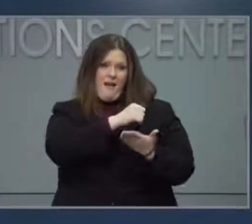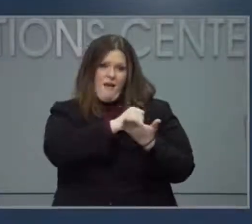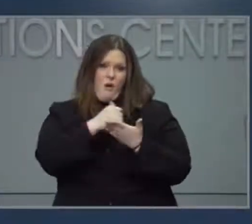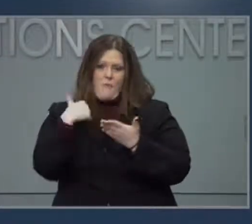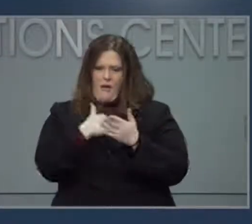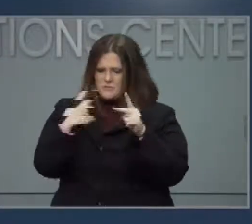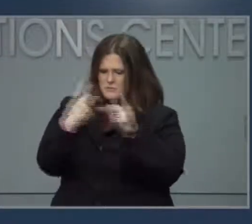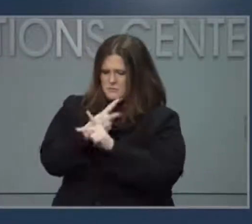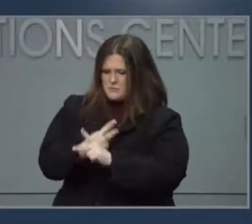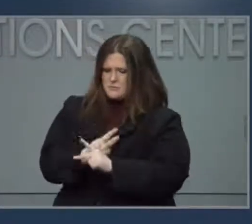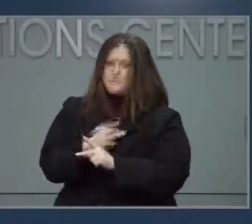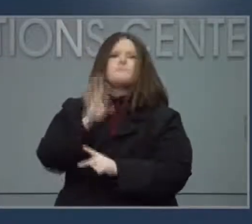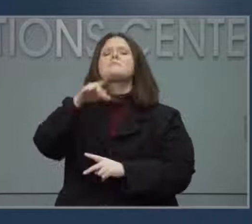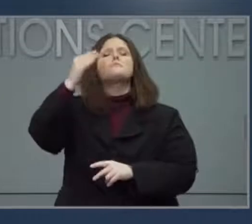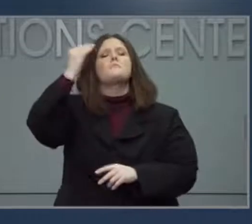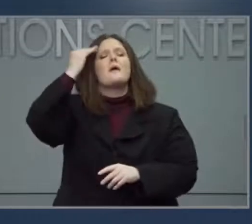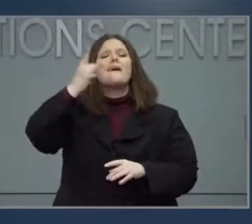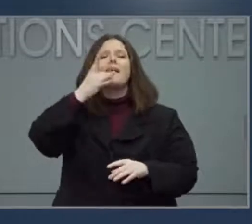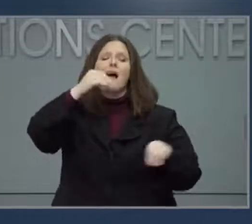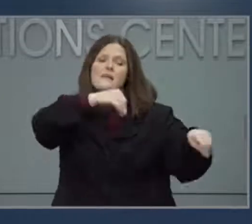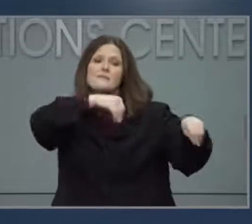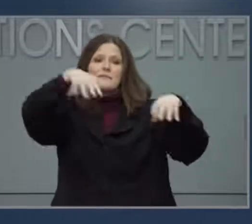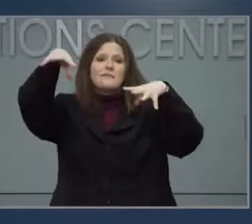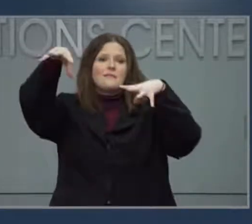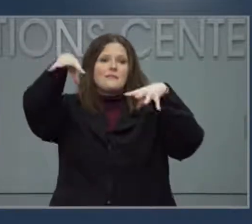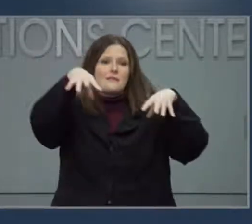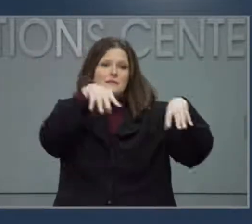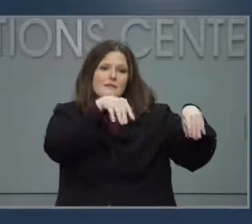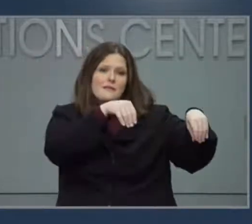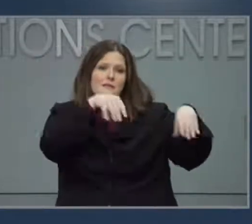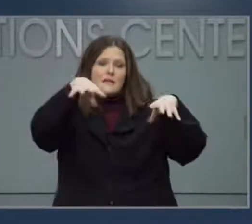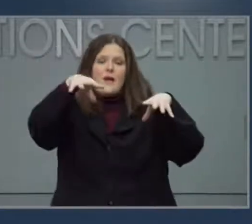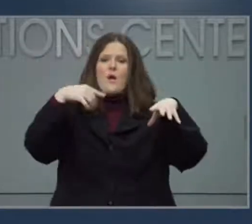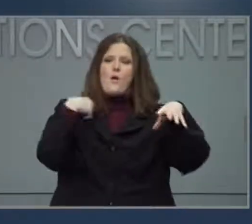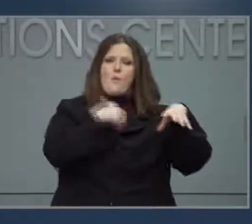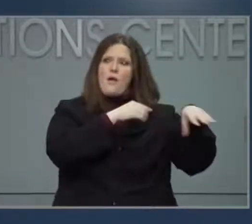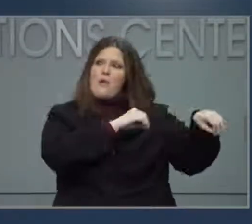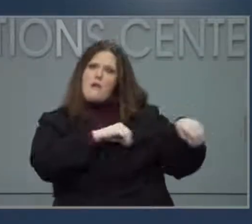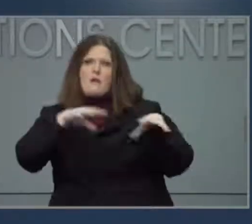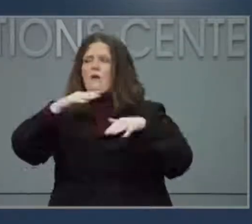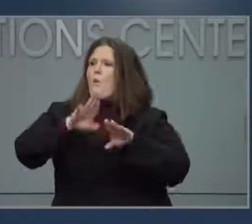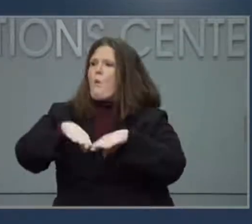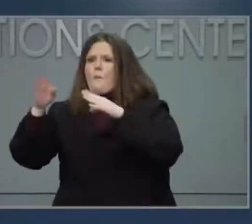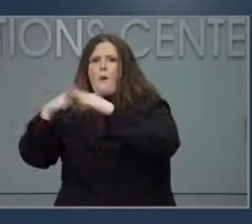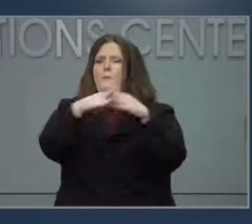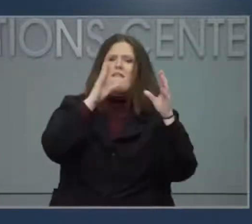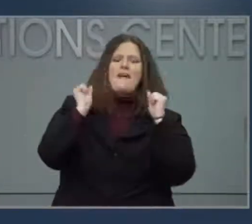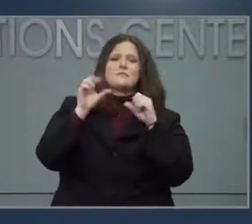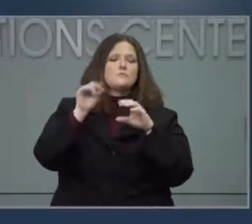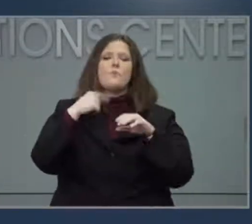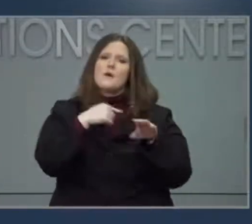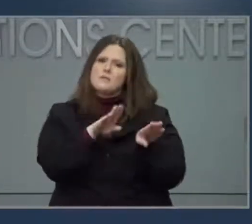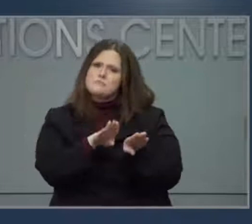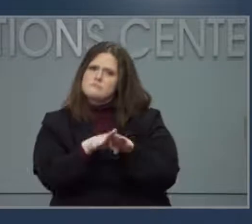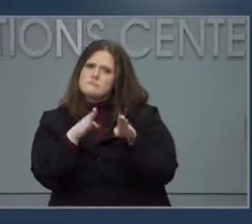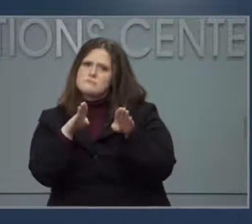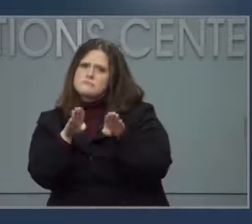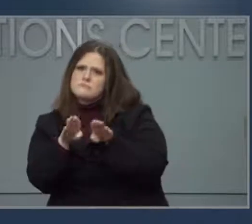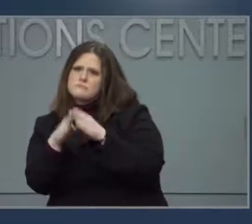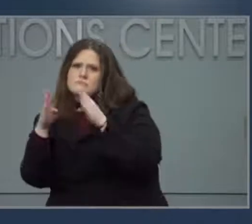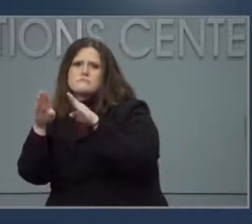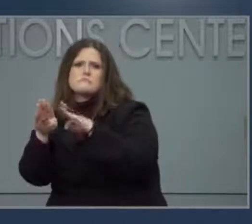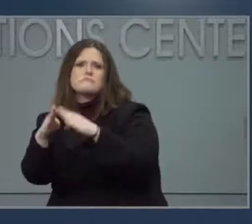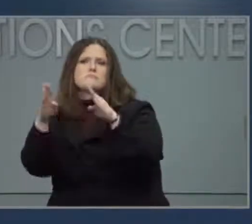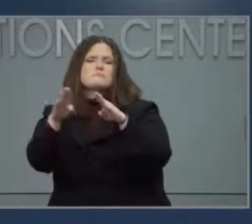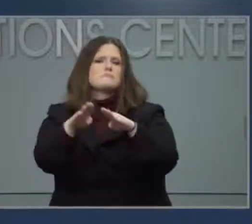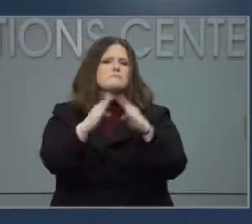the dimmer switch approach we've taken and informed how we've deployed our resources to this response effort. North Carolinians